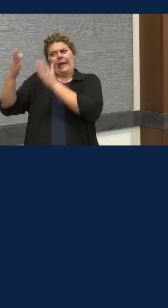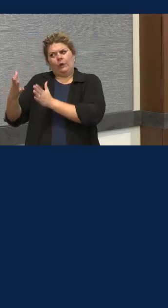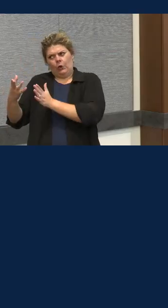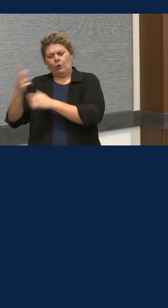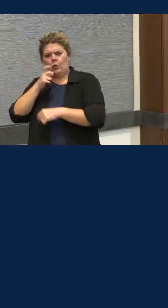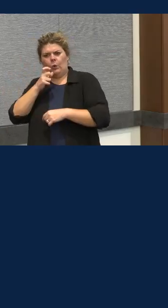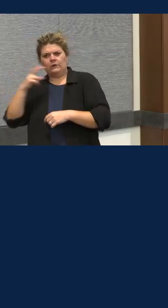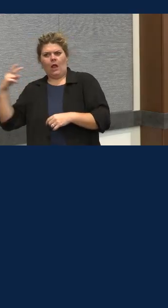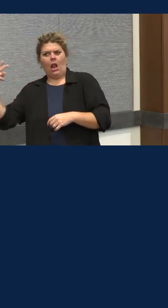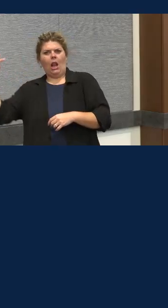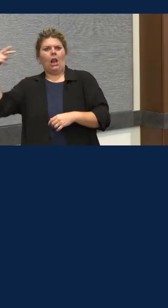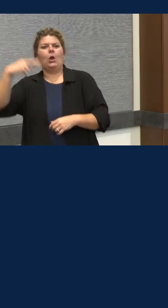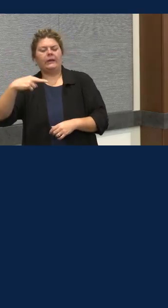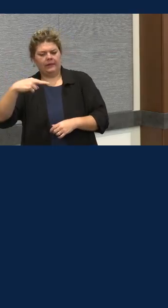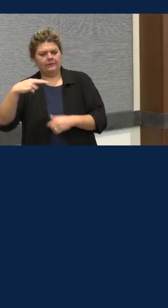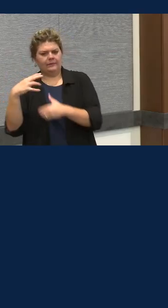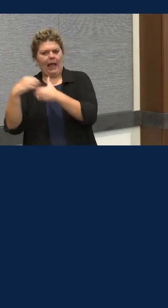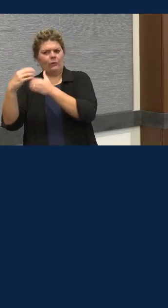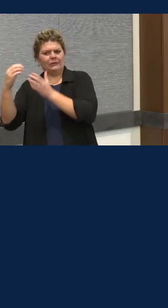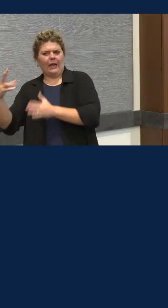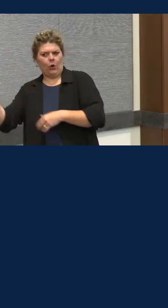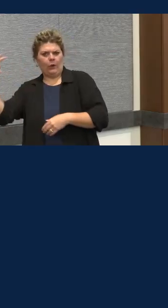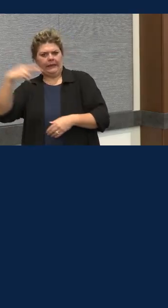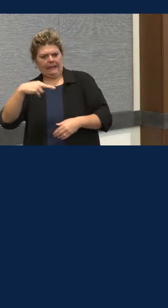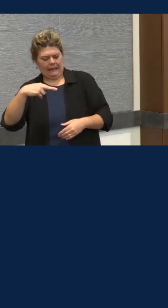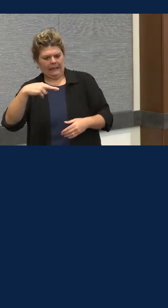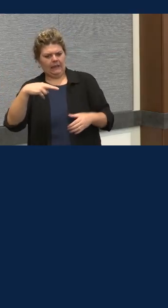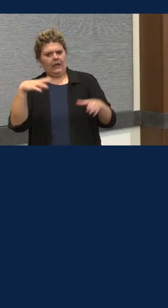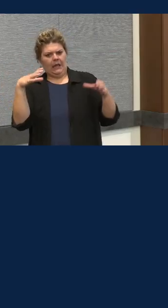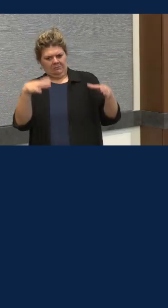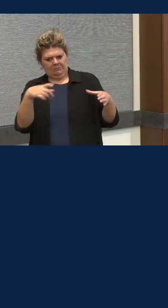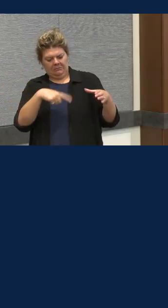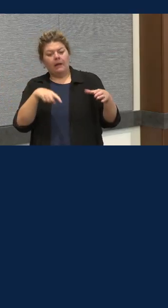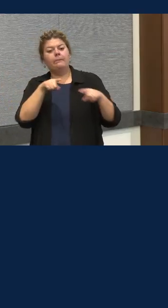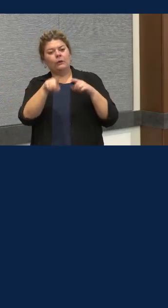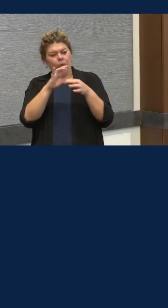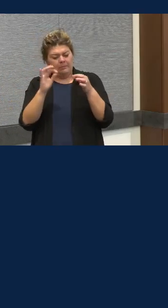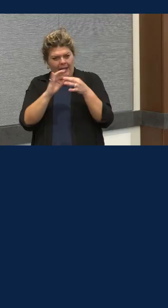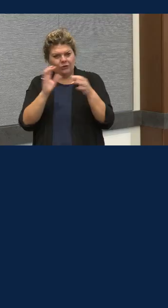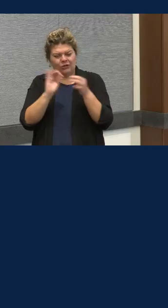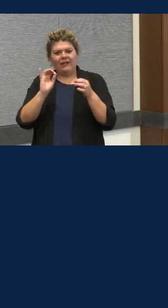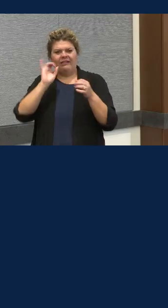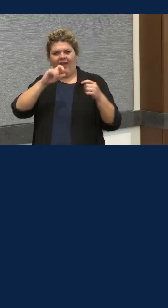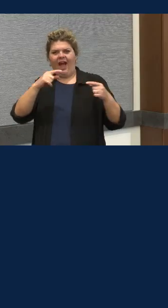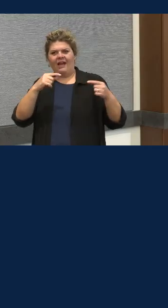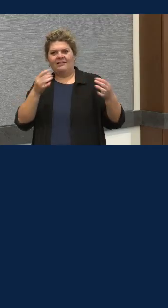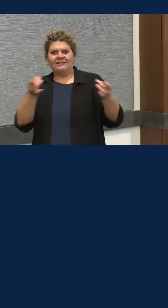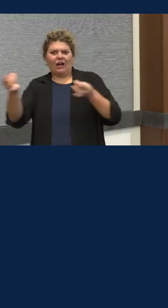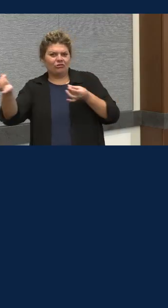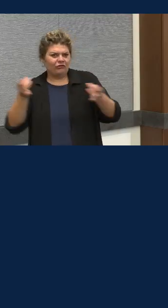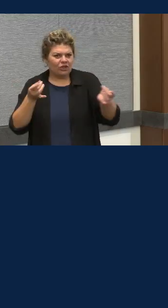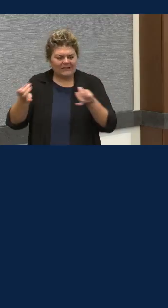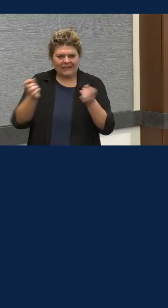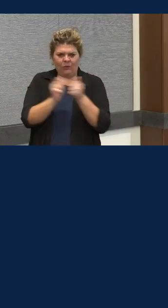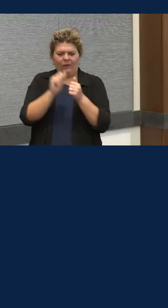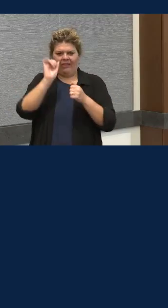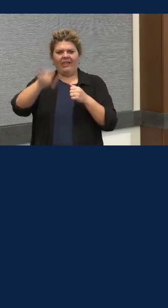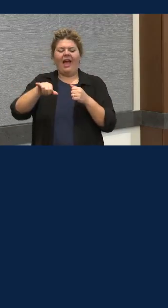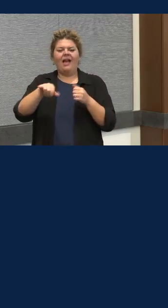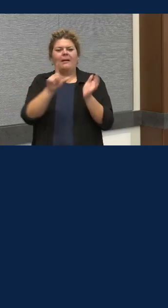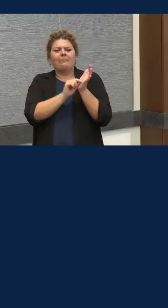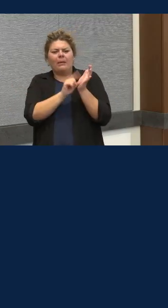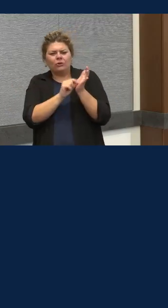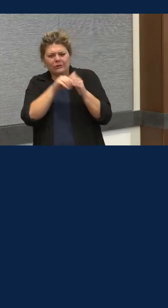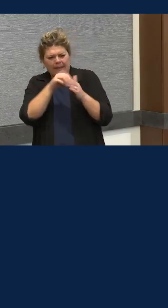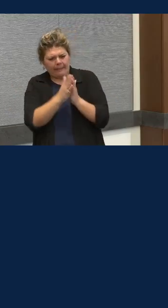looking, the perspective of an outsider looking in. But you also mentioned the storm of controversy that accompanied the publishing of the book. Could you talk a